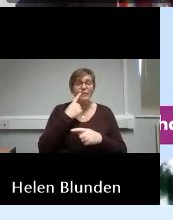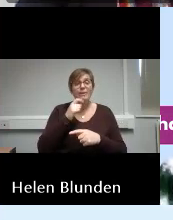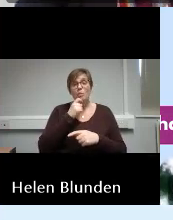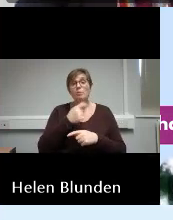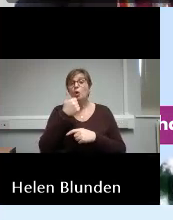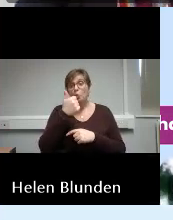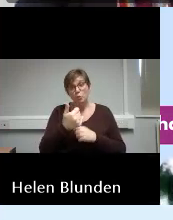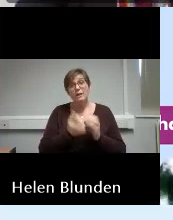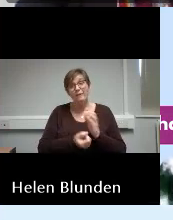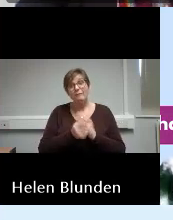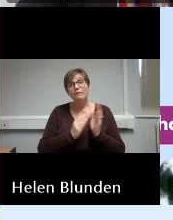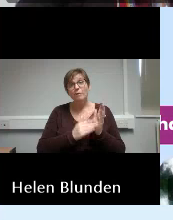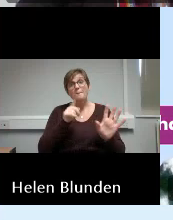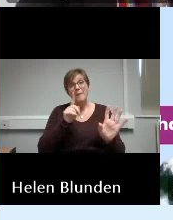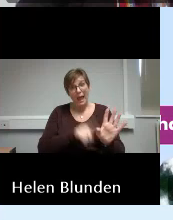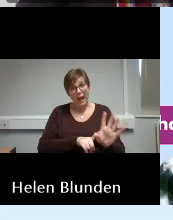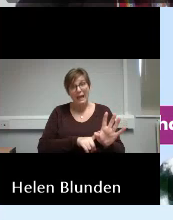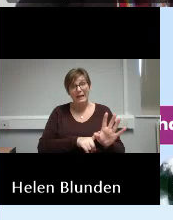May event.